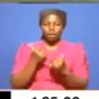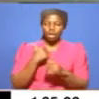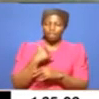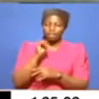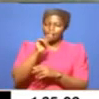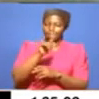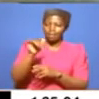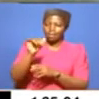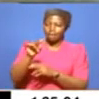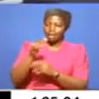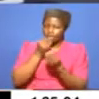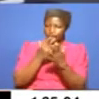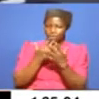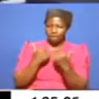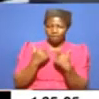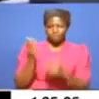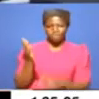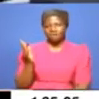the details.